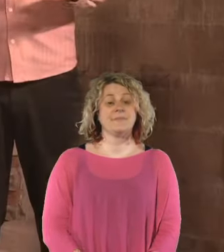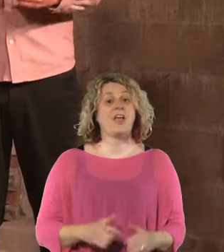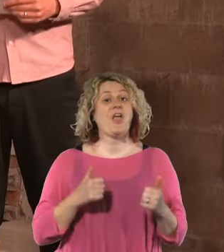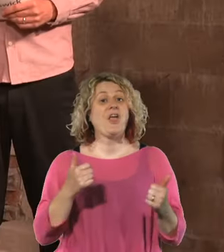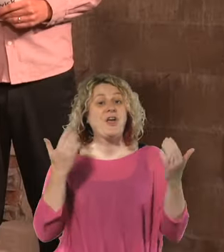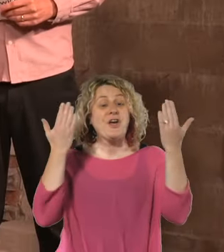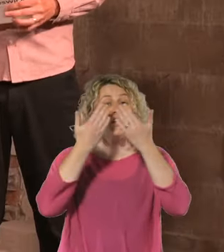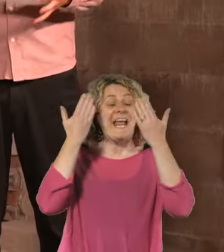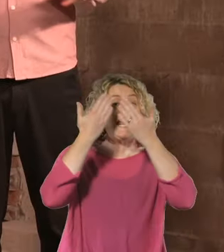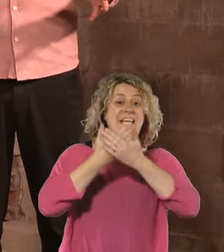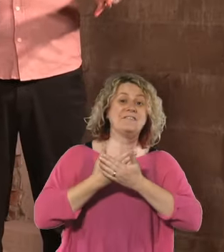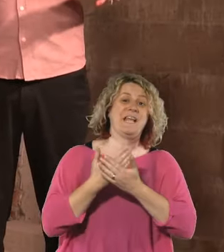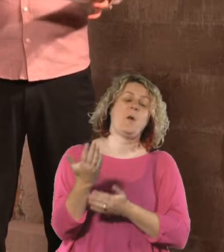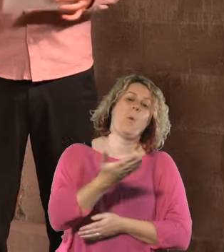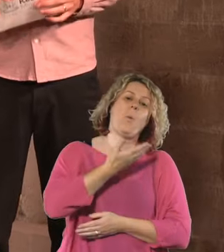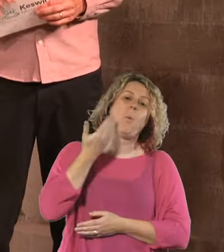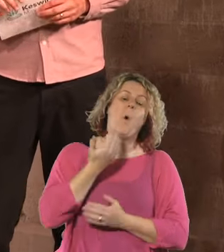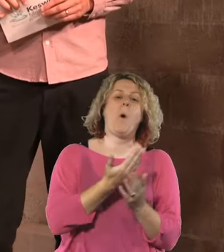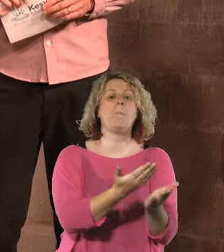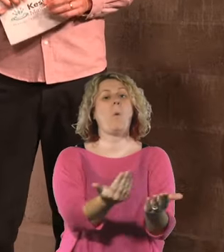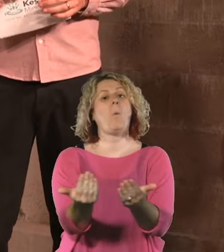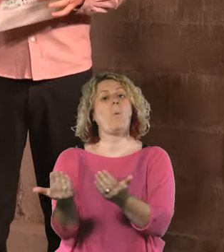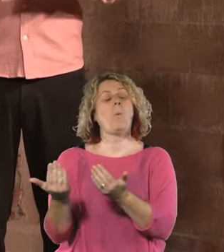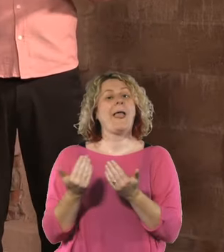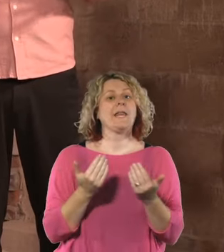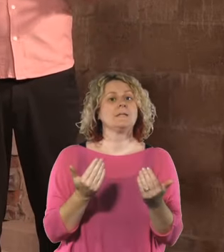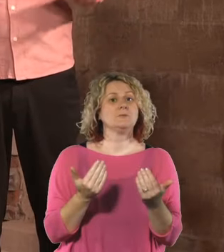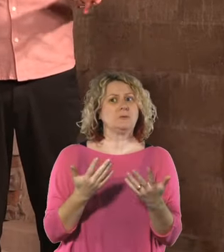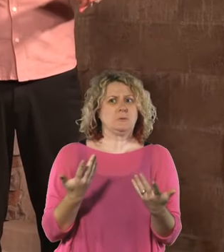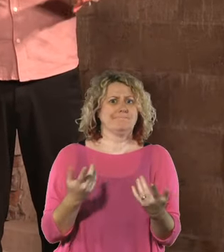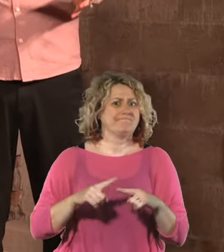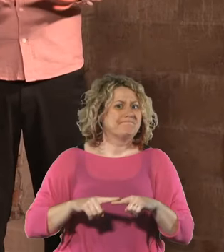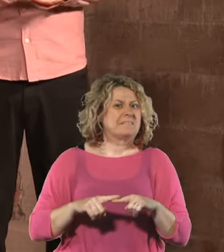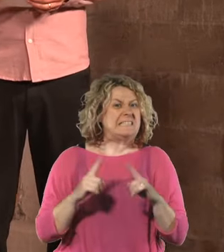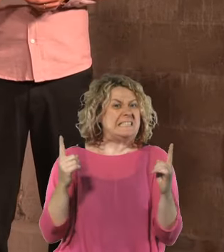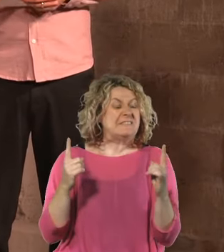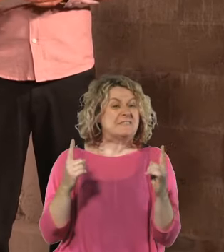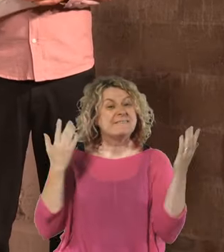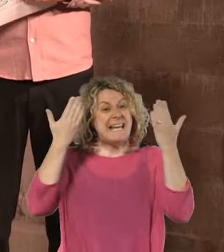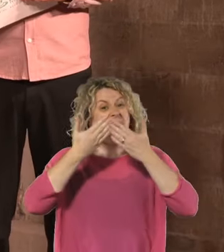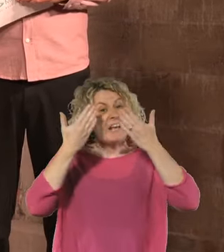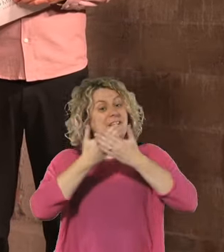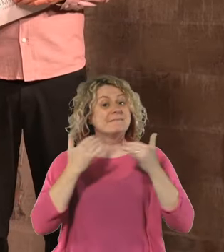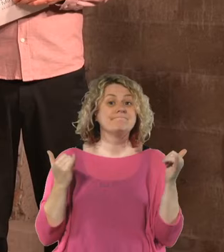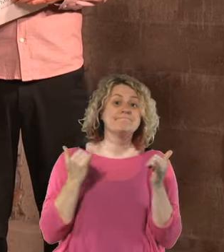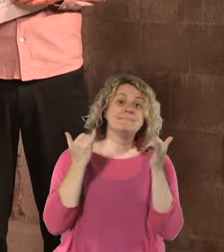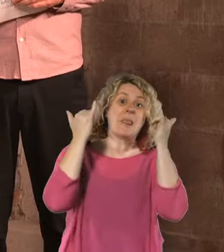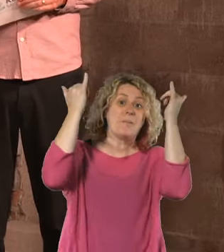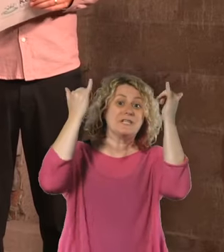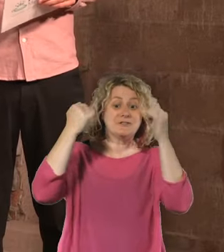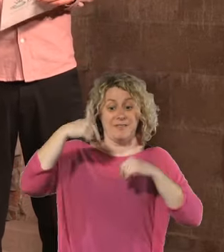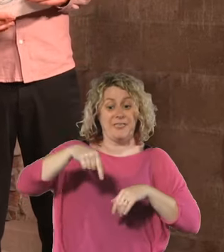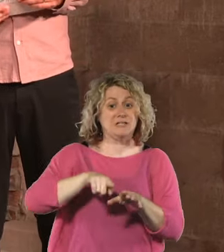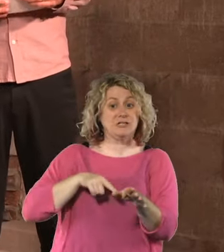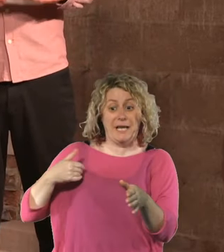Good evening, and a very warm welcome indeed to a quite different evening celebration for this year. We're